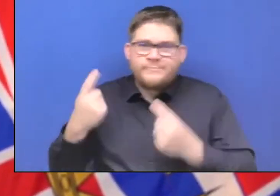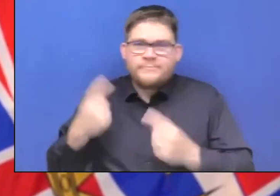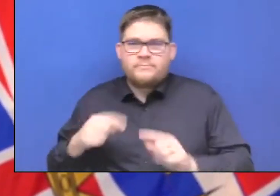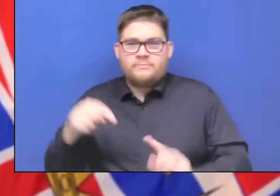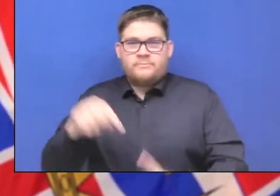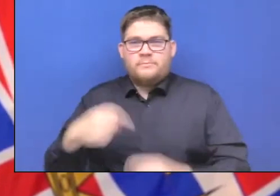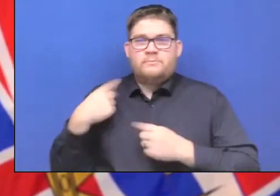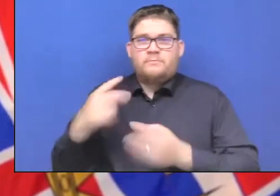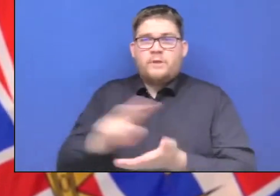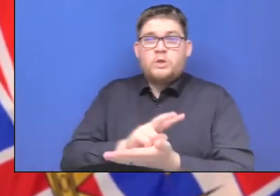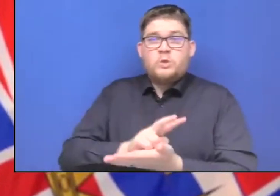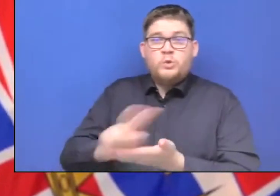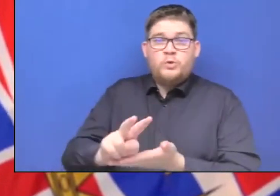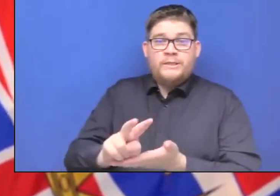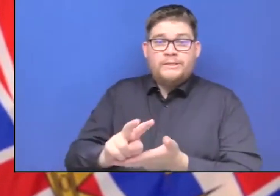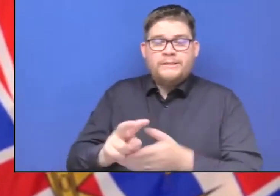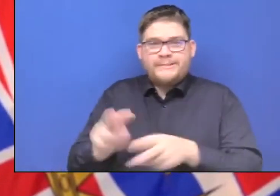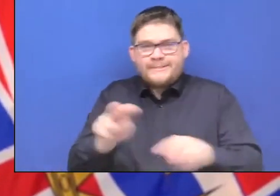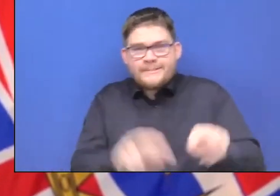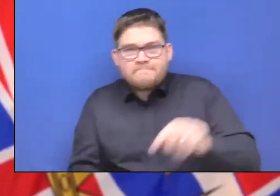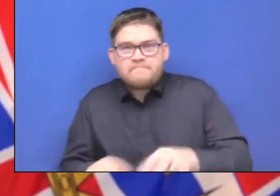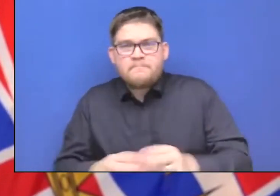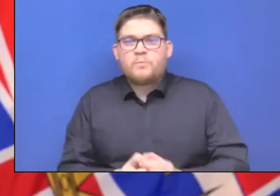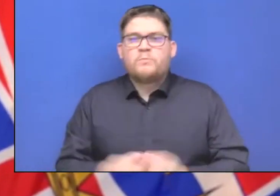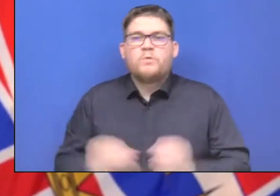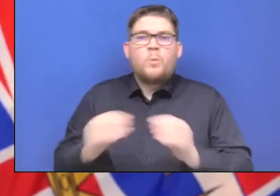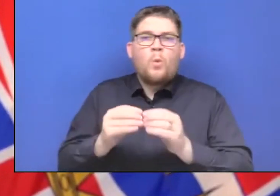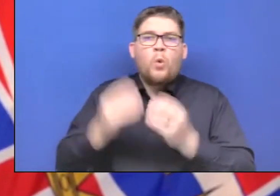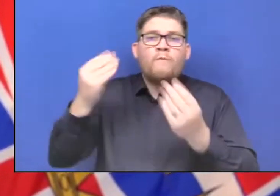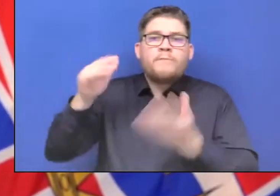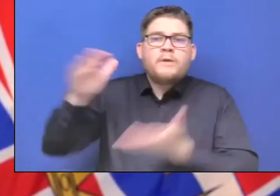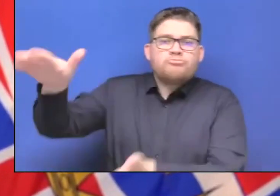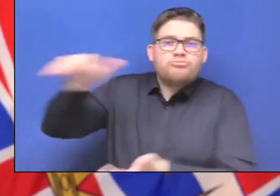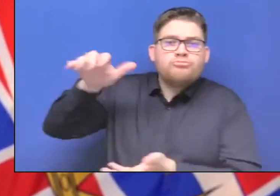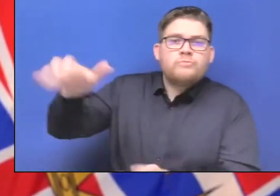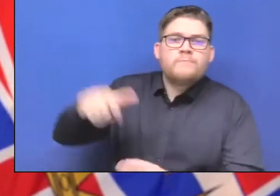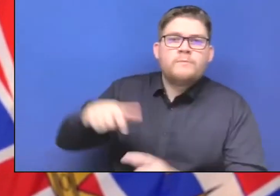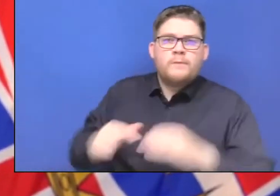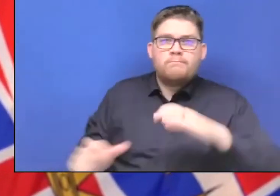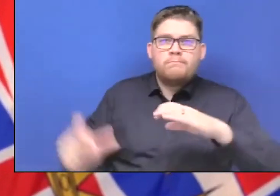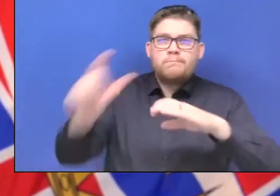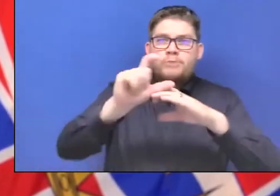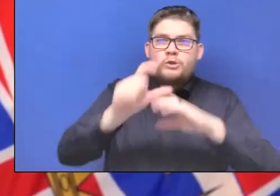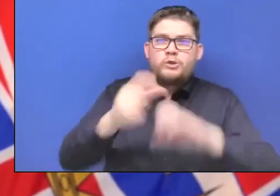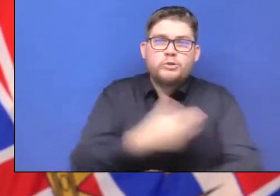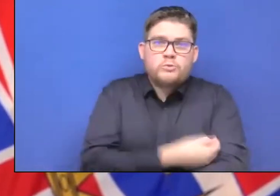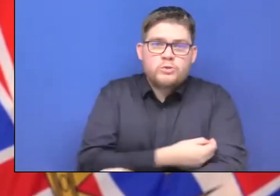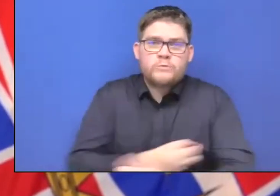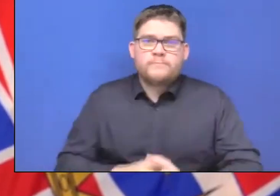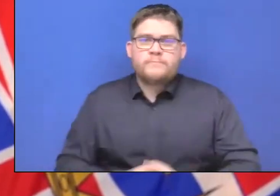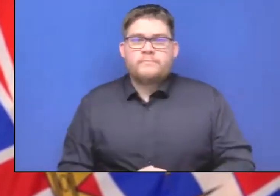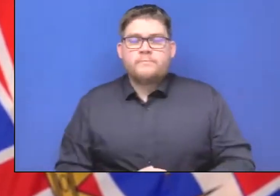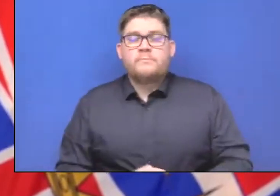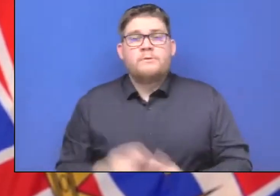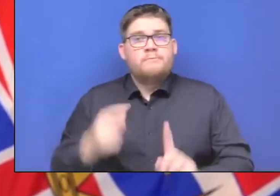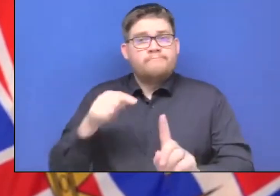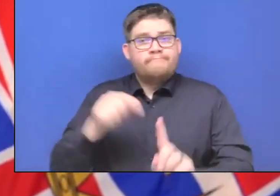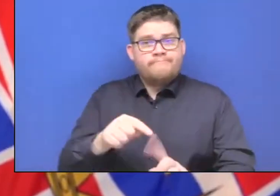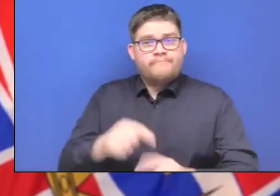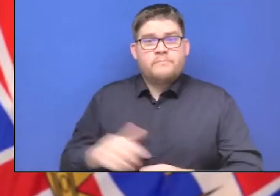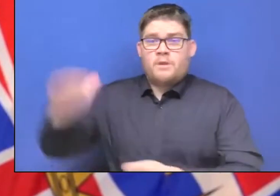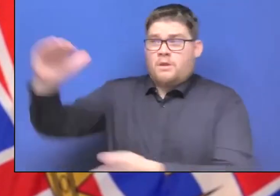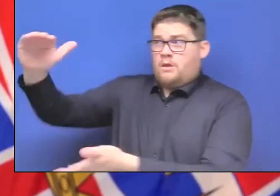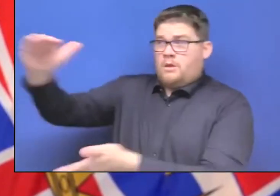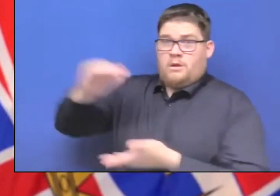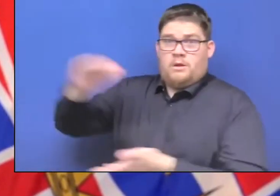weeks, as we've got more and more information about the booster doses. So a couple of things. One is the vaccine supply, and what we are